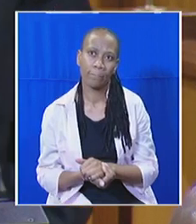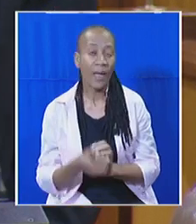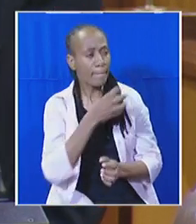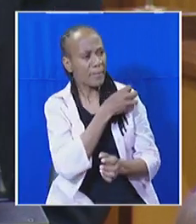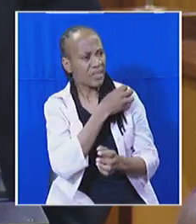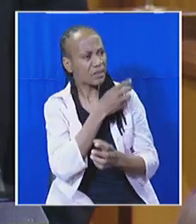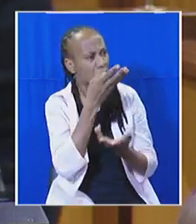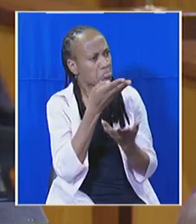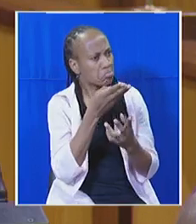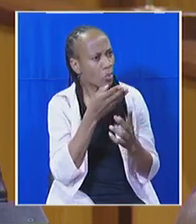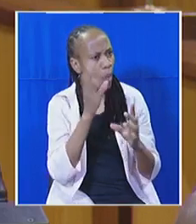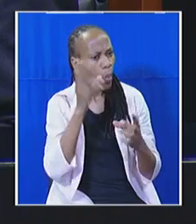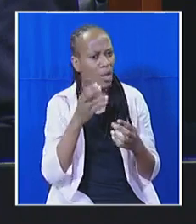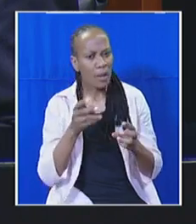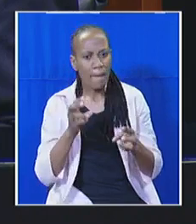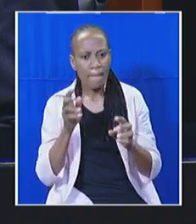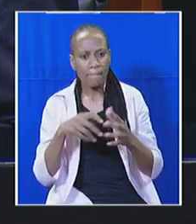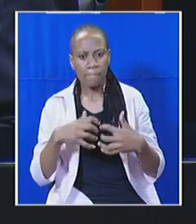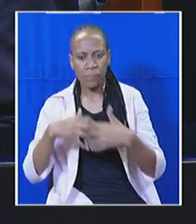presently? Thank